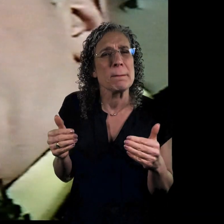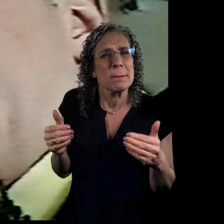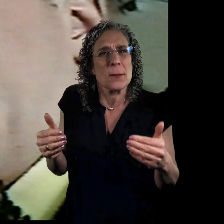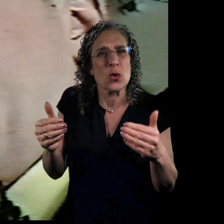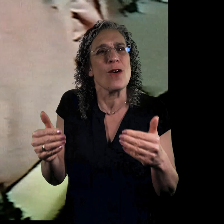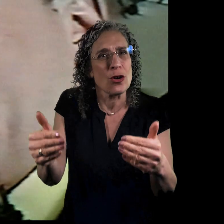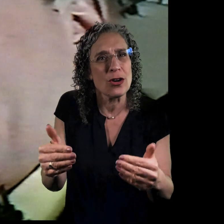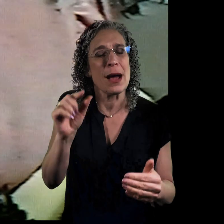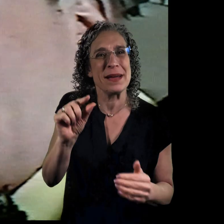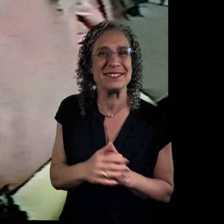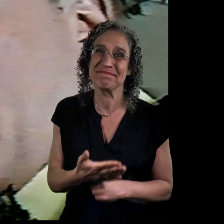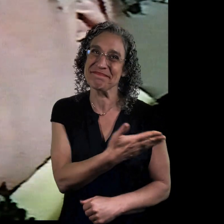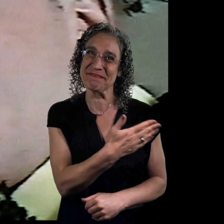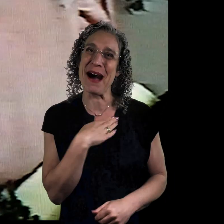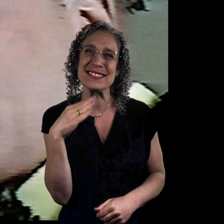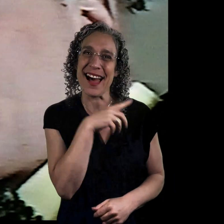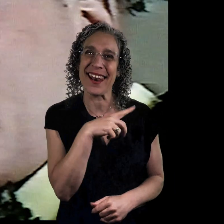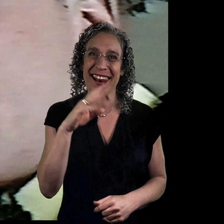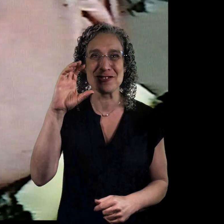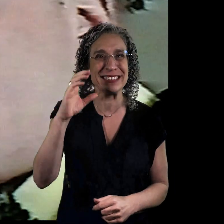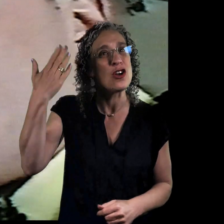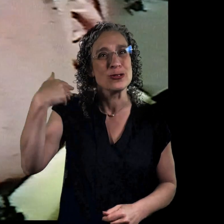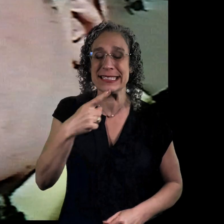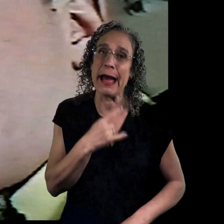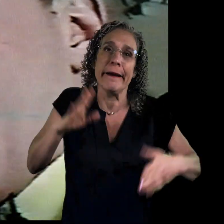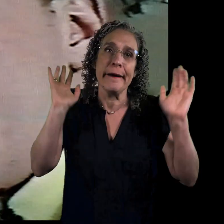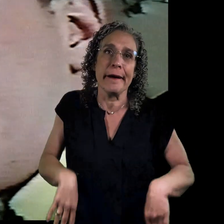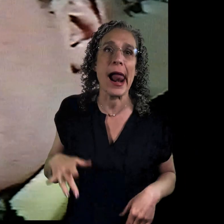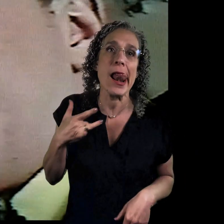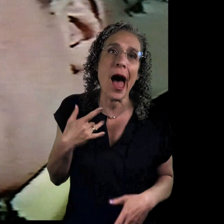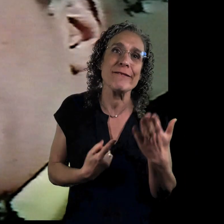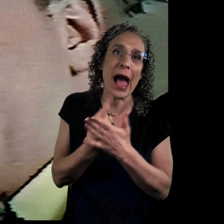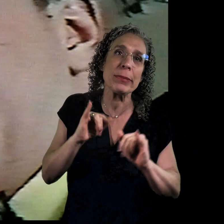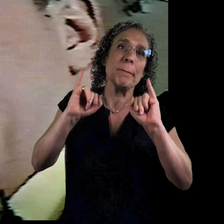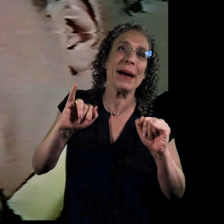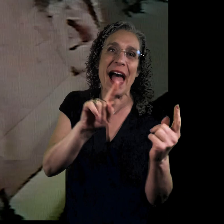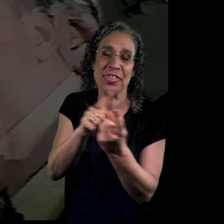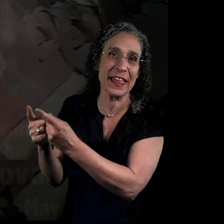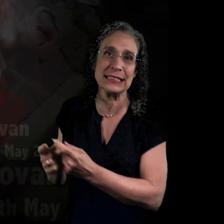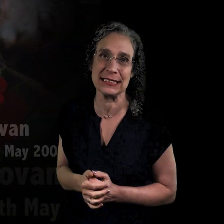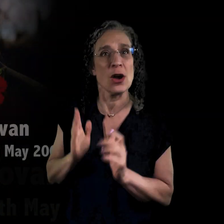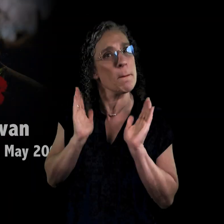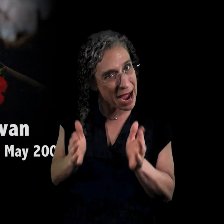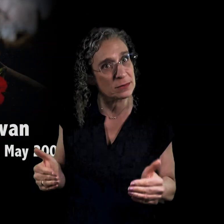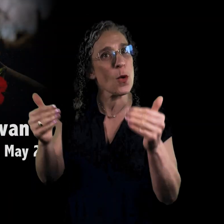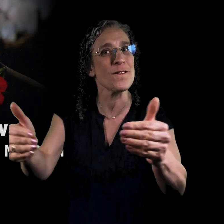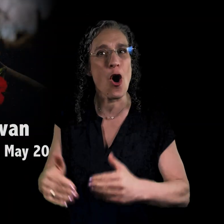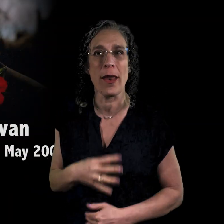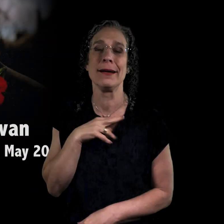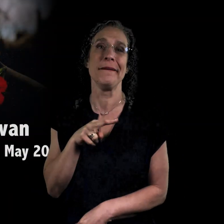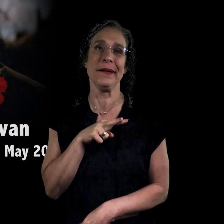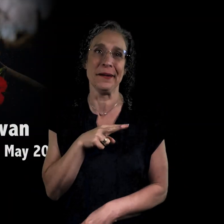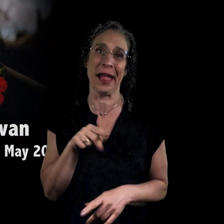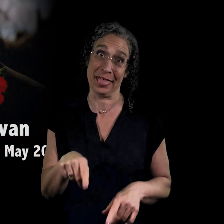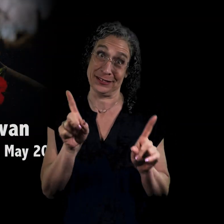bit, you know? Chris used to say, bad things happen, just get on with it, Mum. Well, that's exactly what we do now.